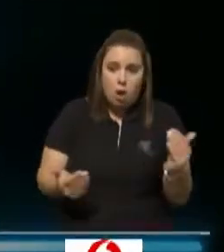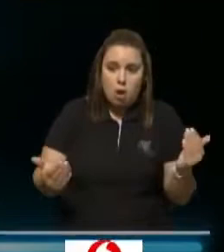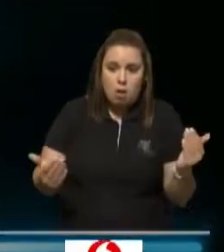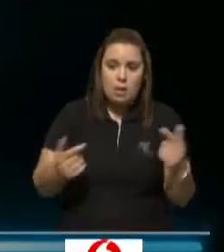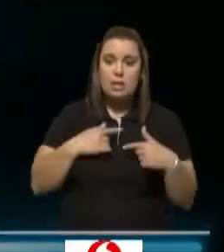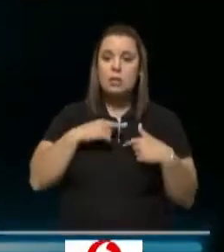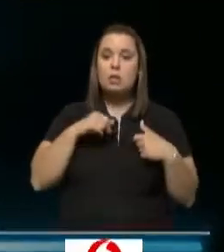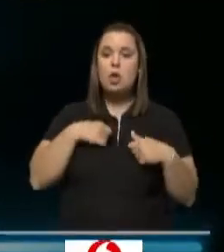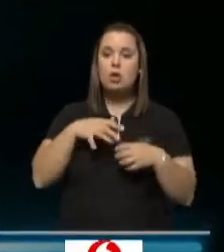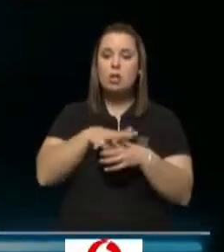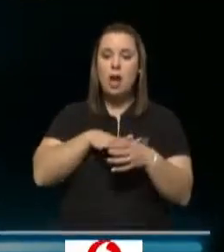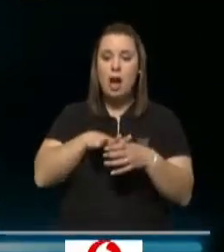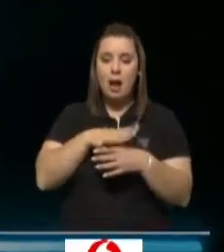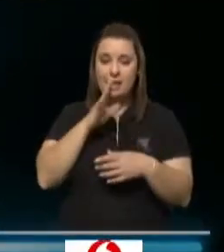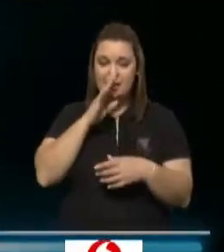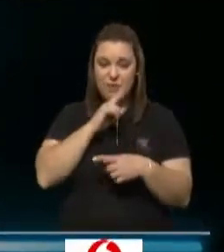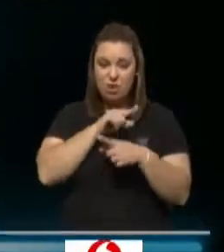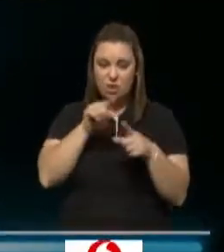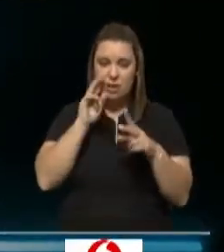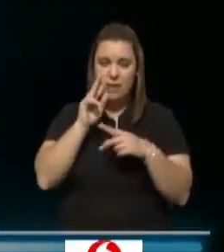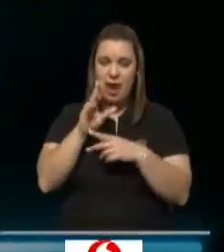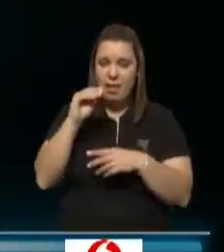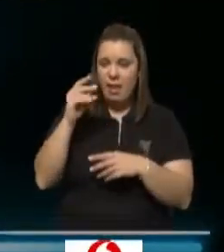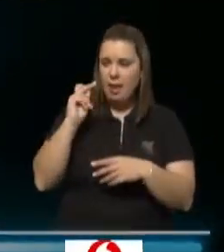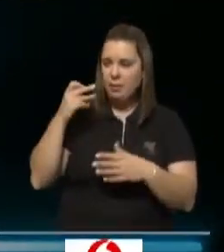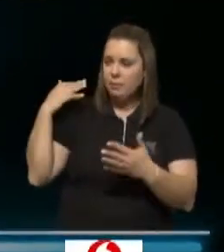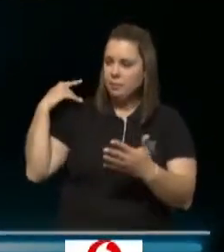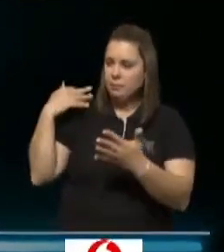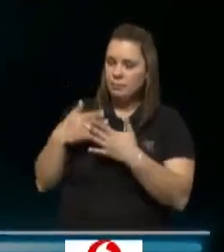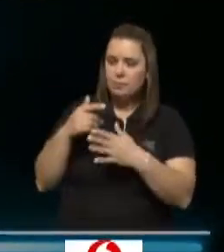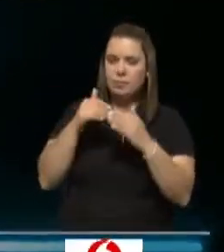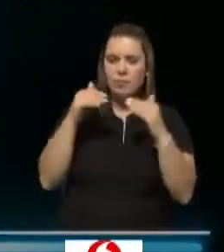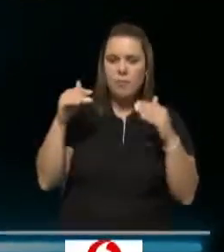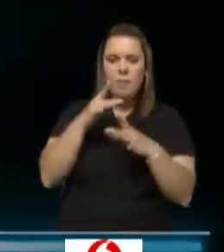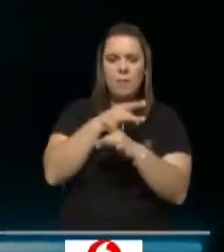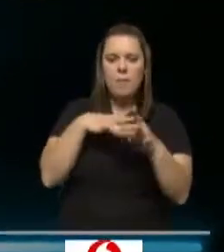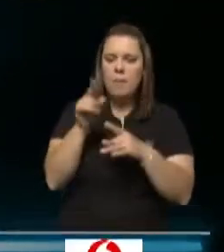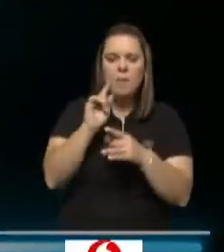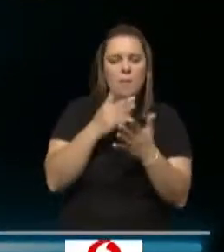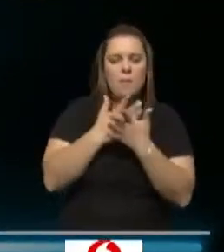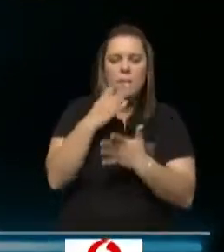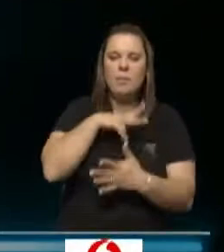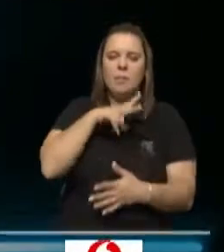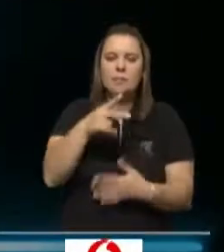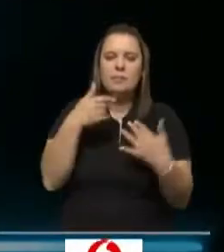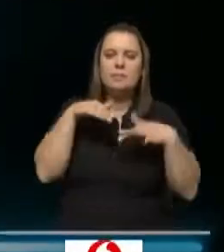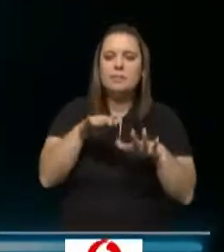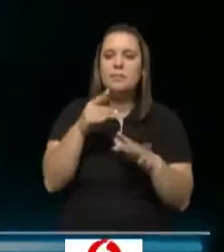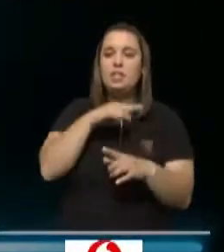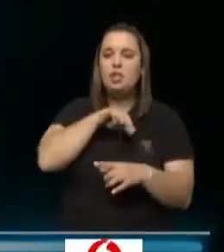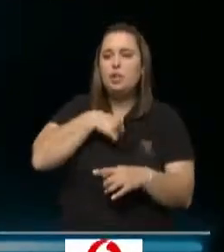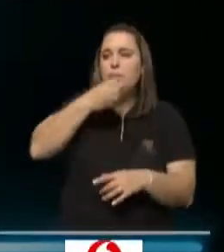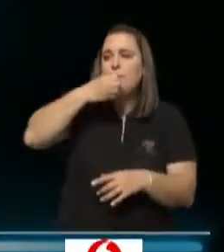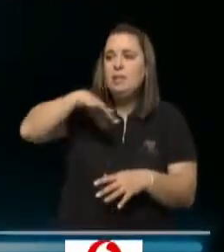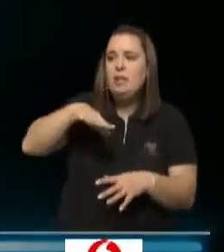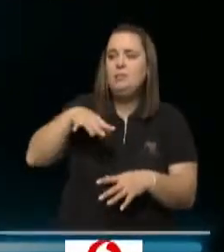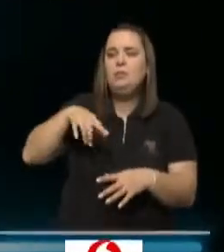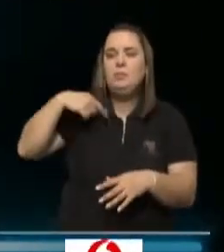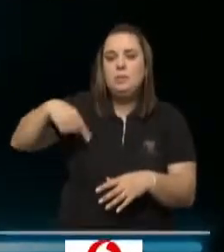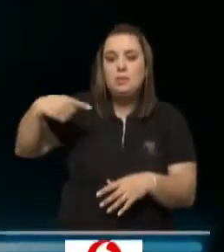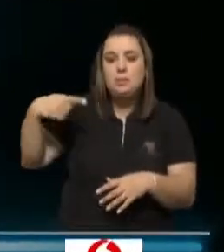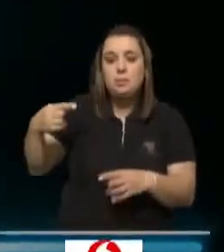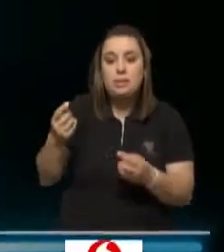is obviously less. We are a sector, if you look at the last 10 years in European terms, not only in Portugal, and we